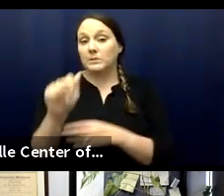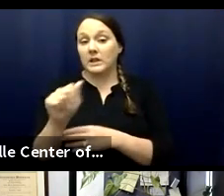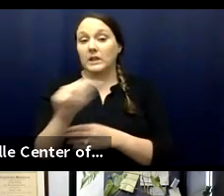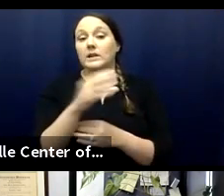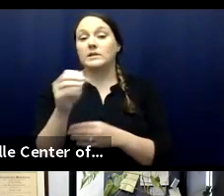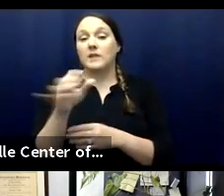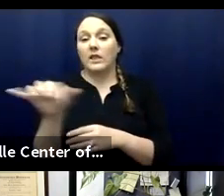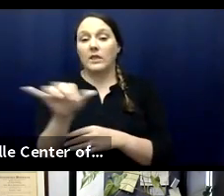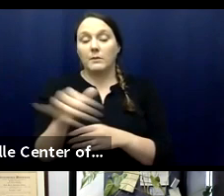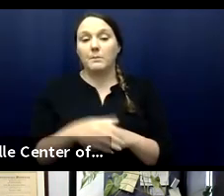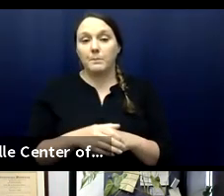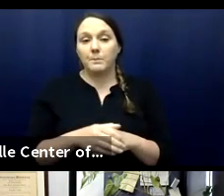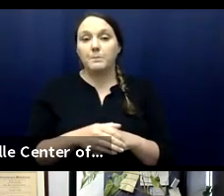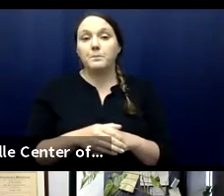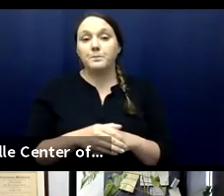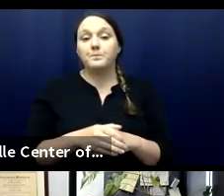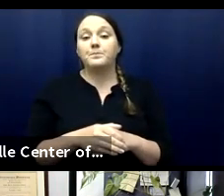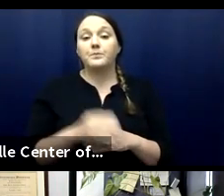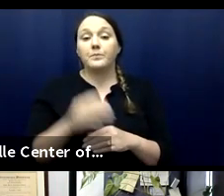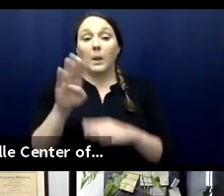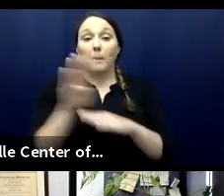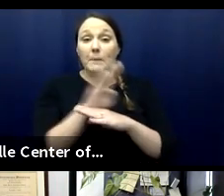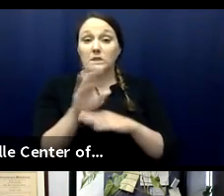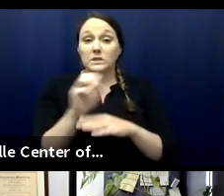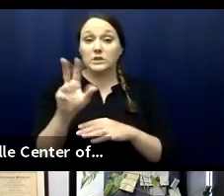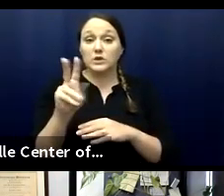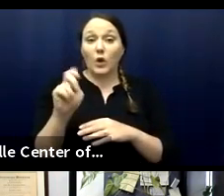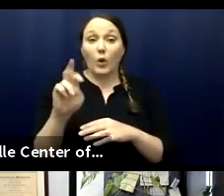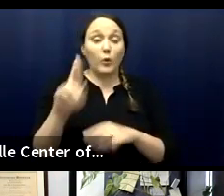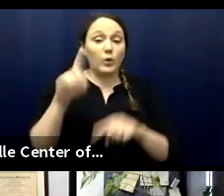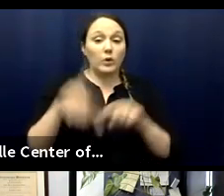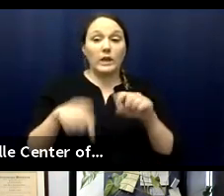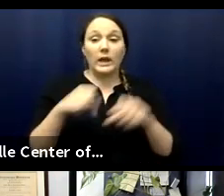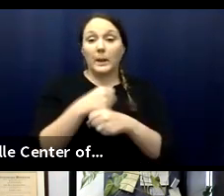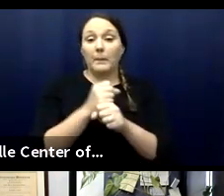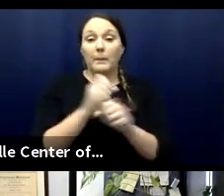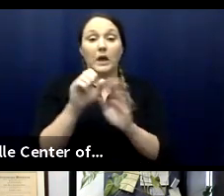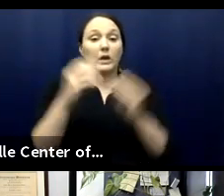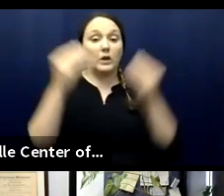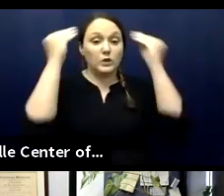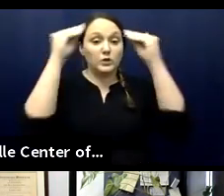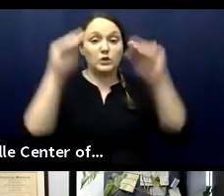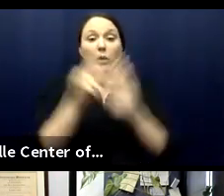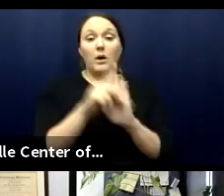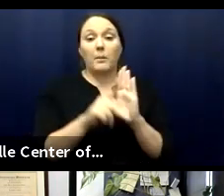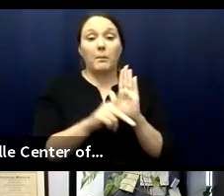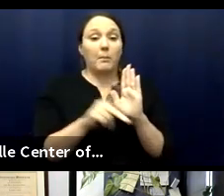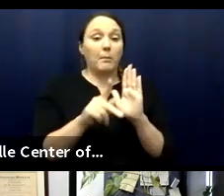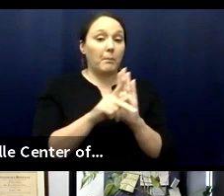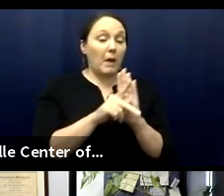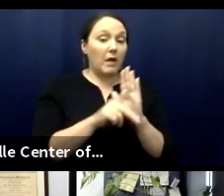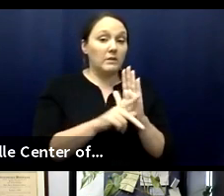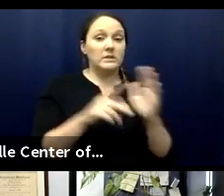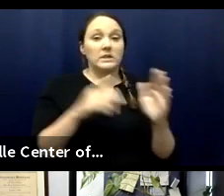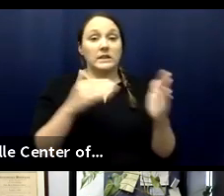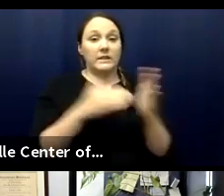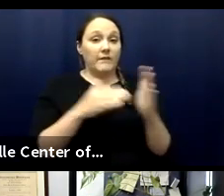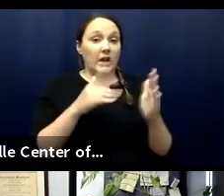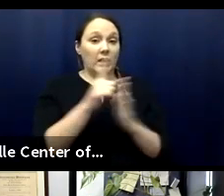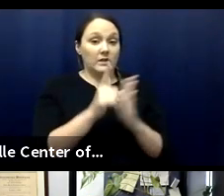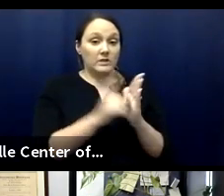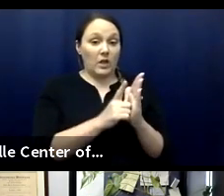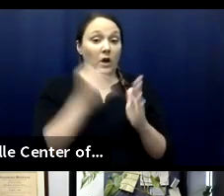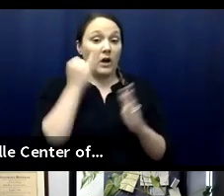like. A business owner cannot make store or company policy that violates established law. For example, if a business